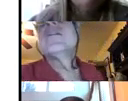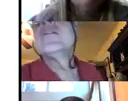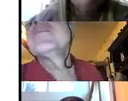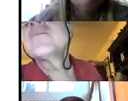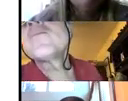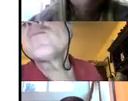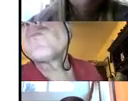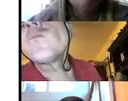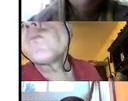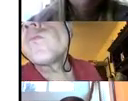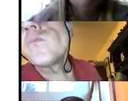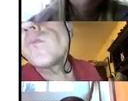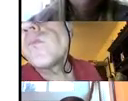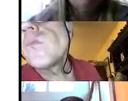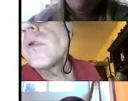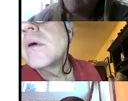One conversation that's having